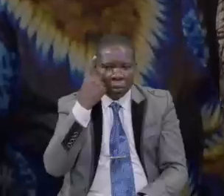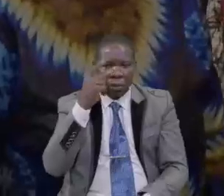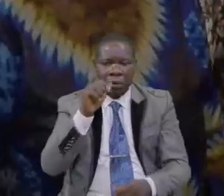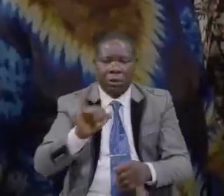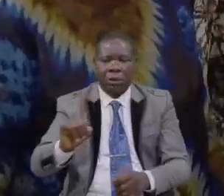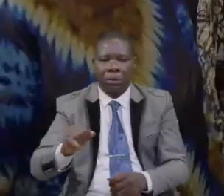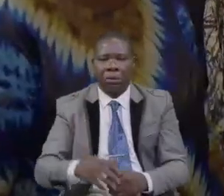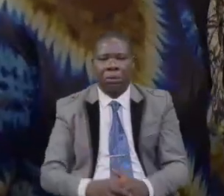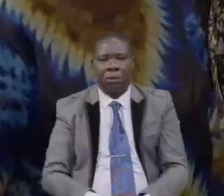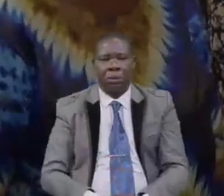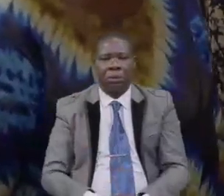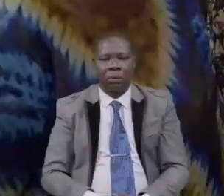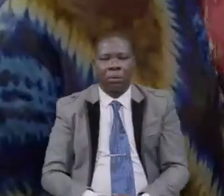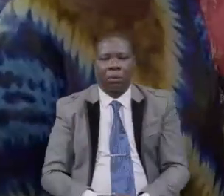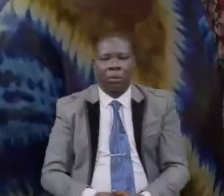falsehood,